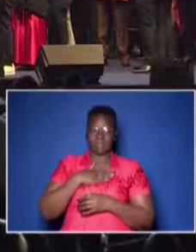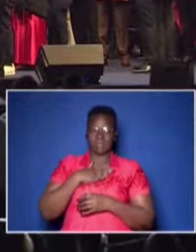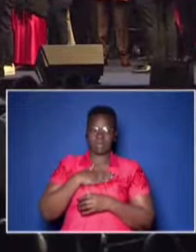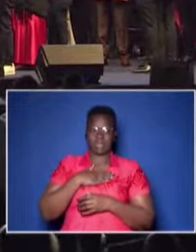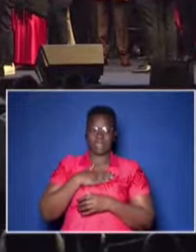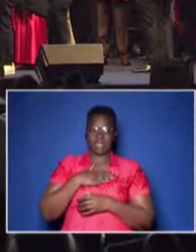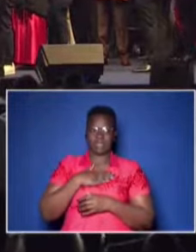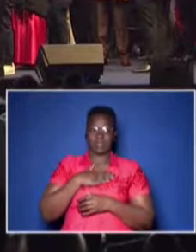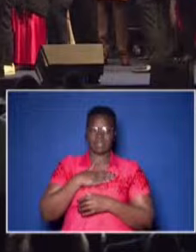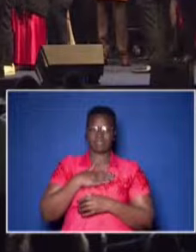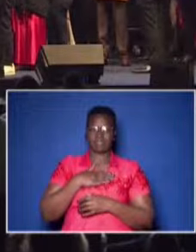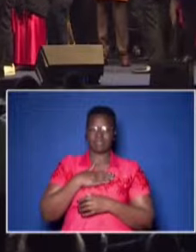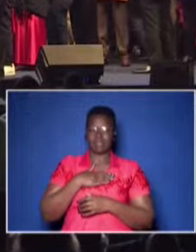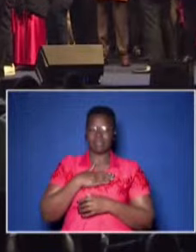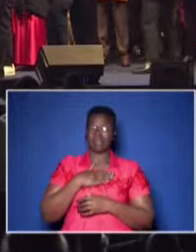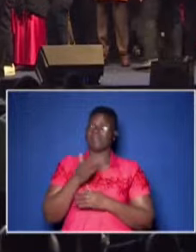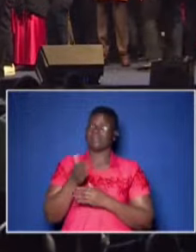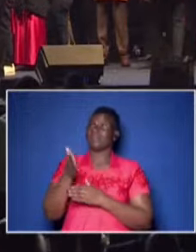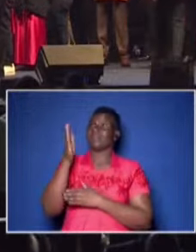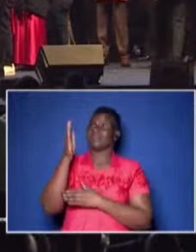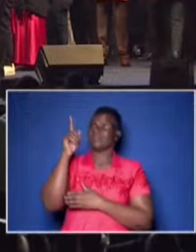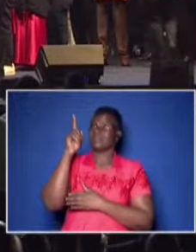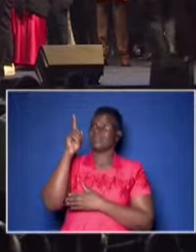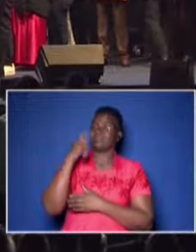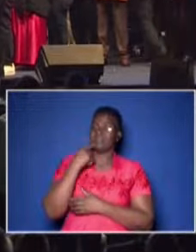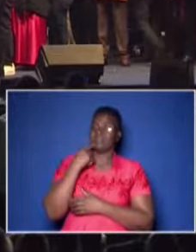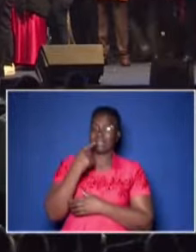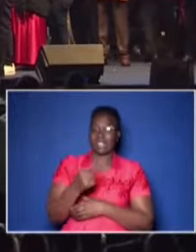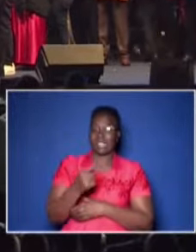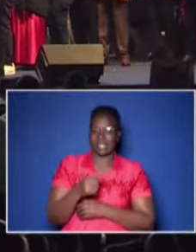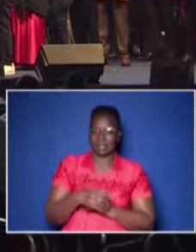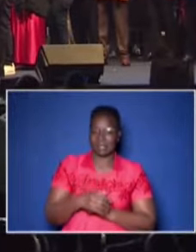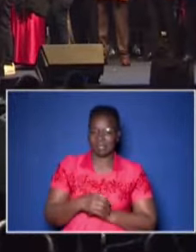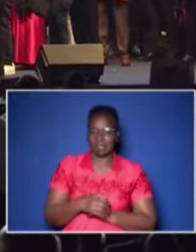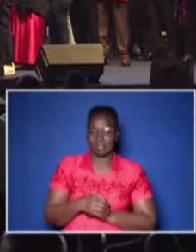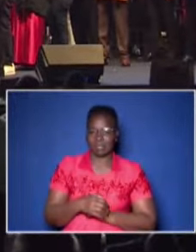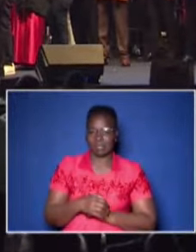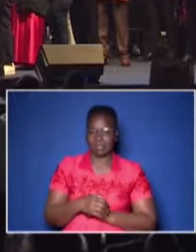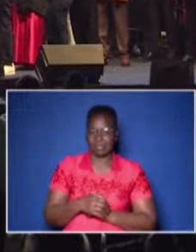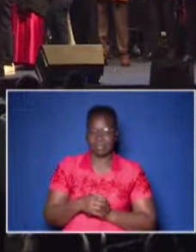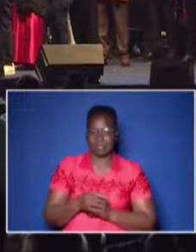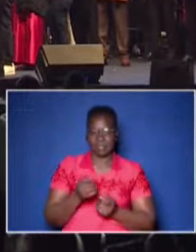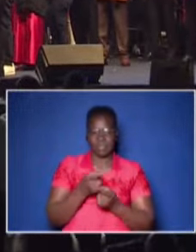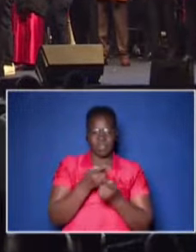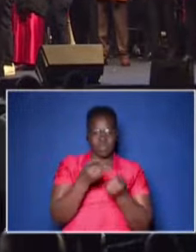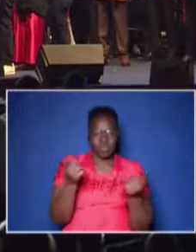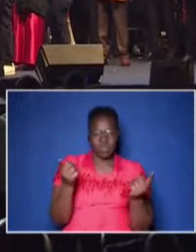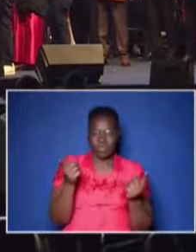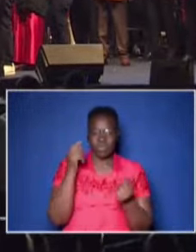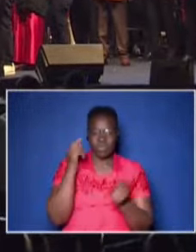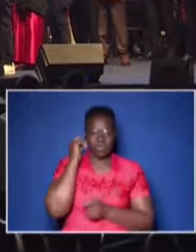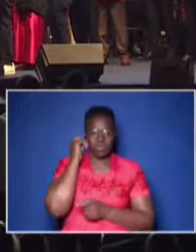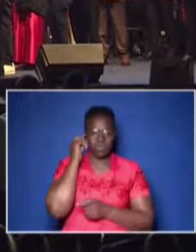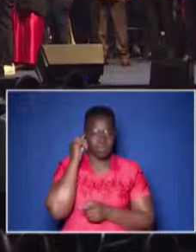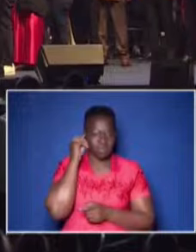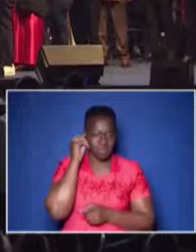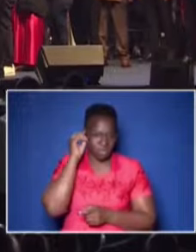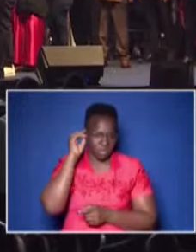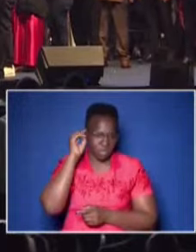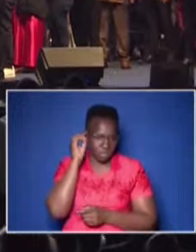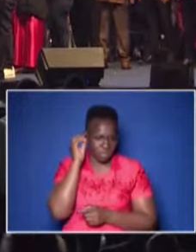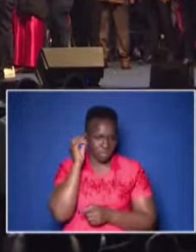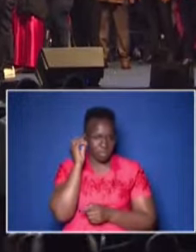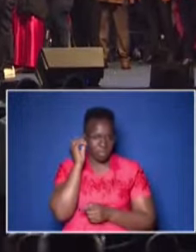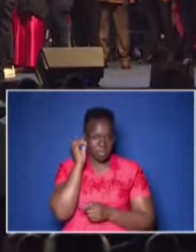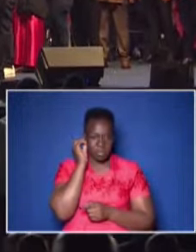spirit says the Lord of hosts your war is won